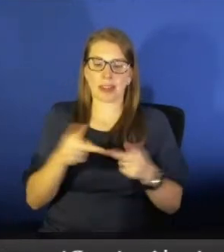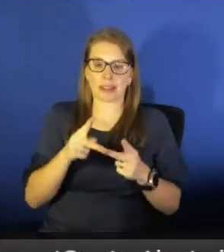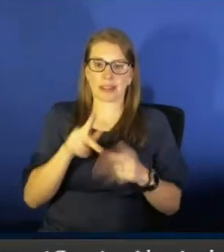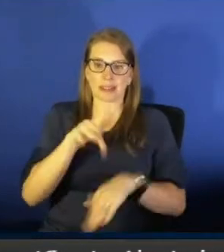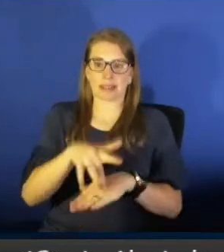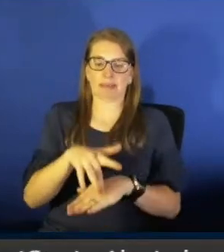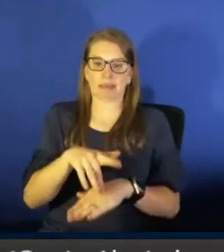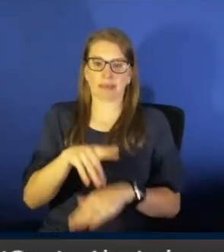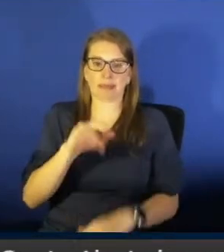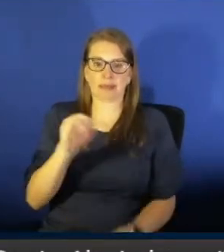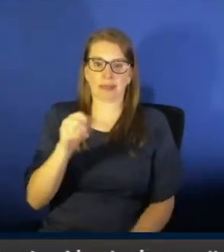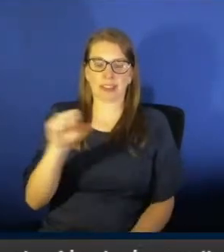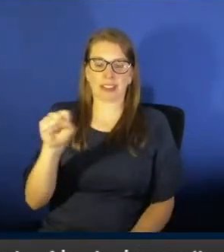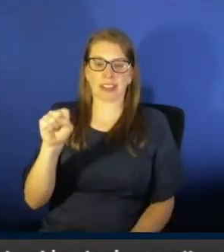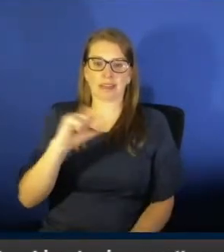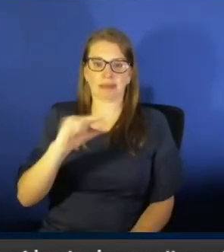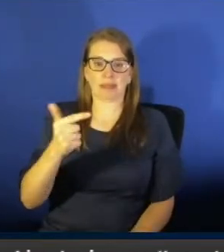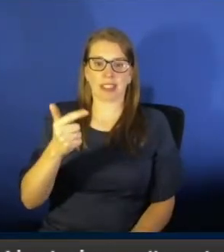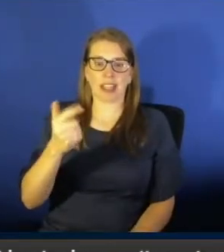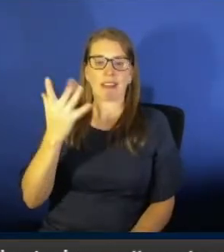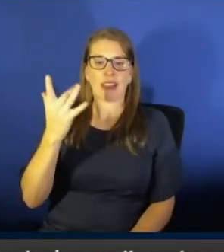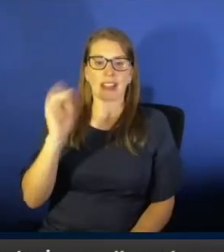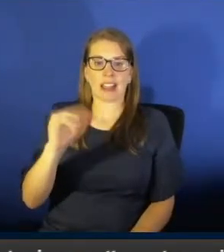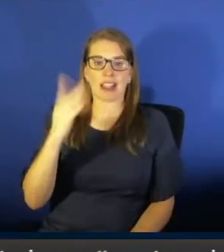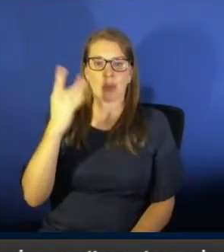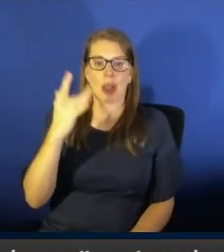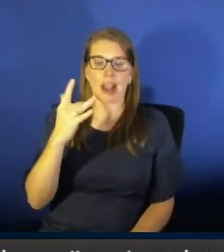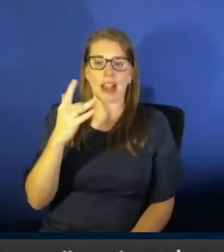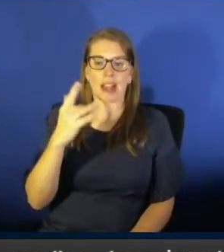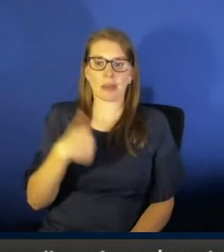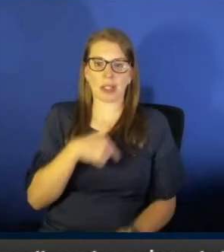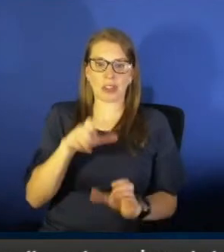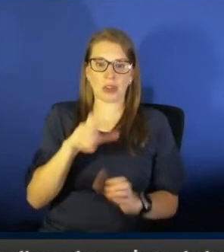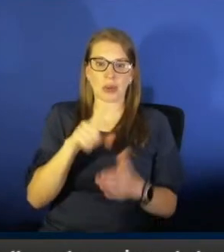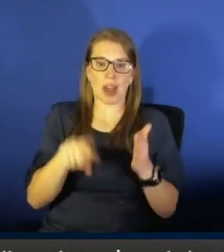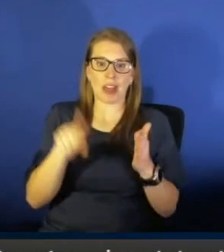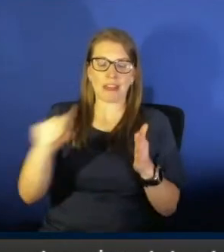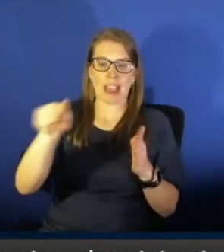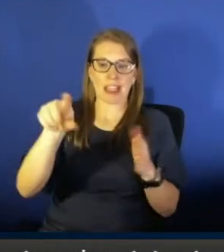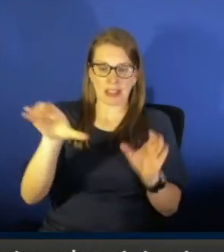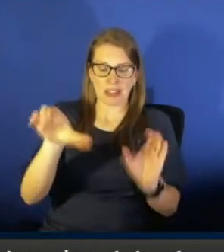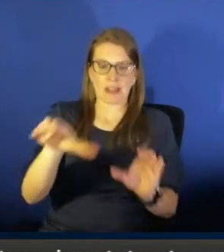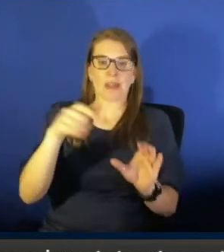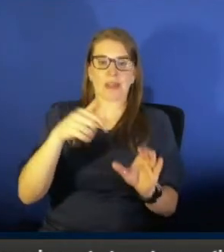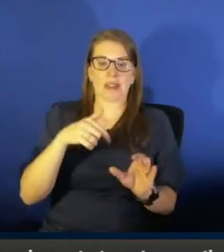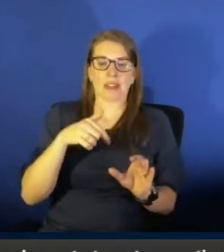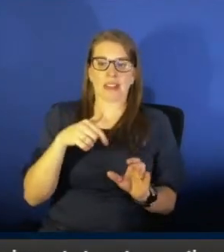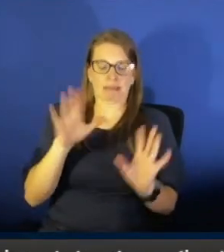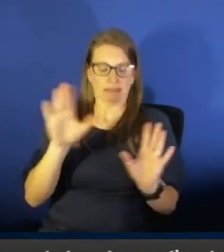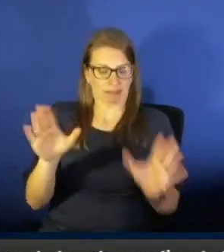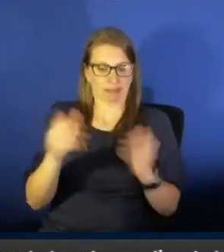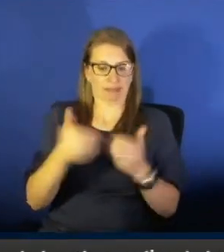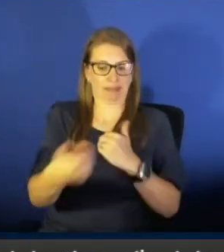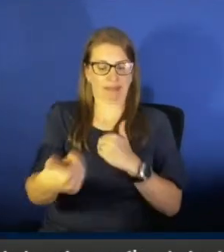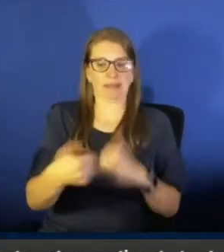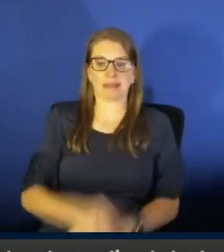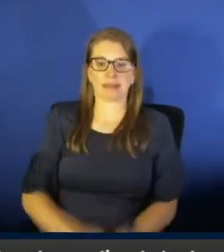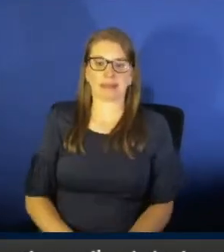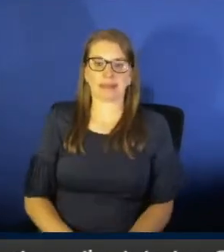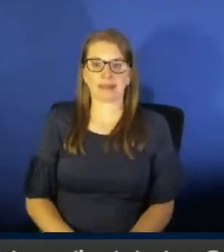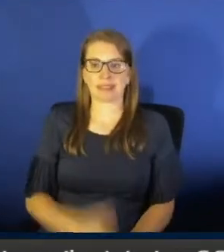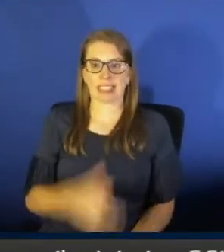Oh, Alexis, this is why we do what we do and they do what they do. So, and I hear what Dr. Exactly. I've been saying that